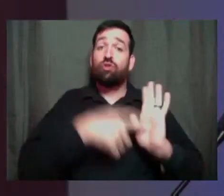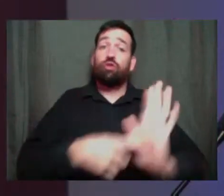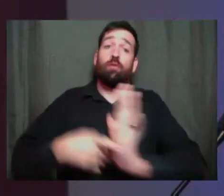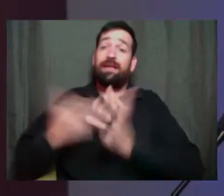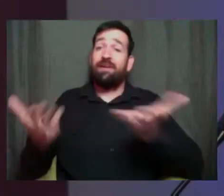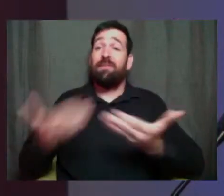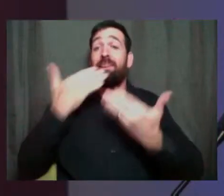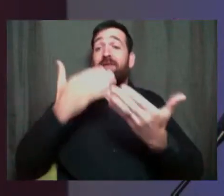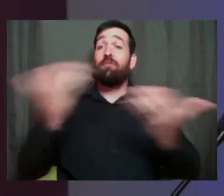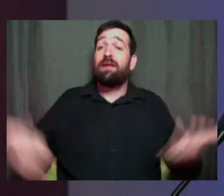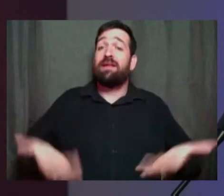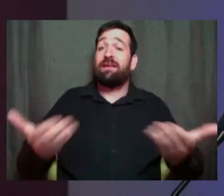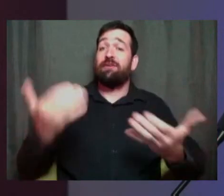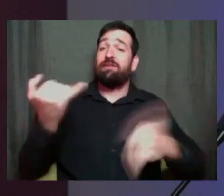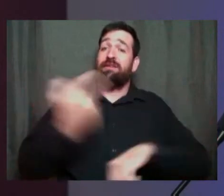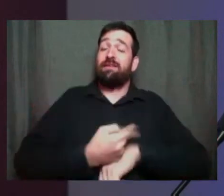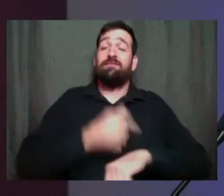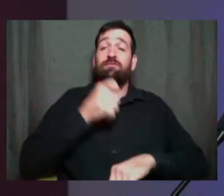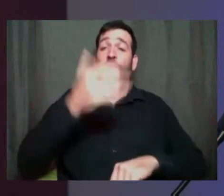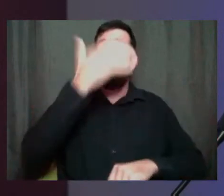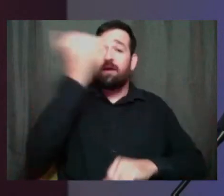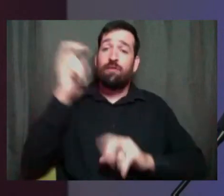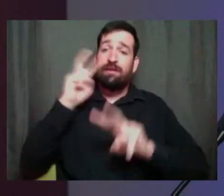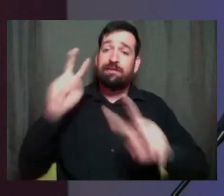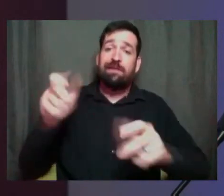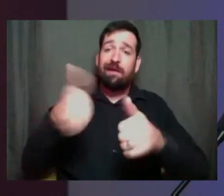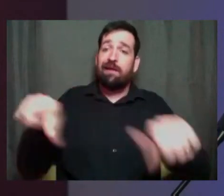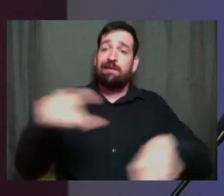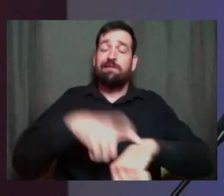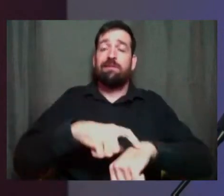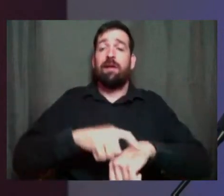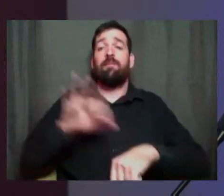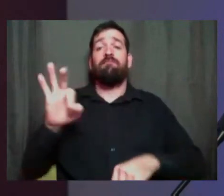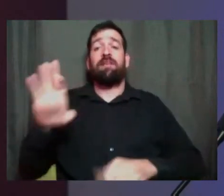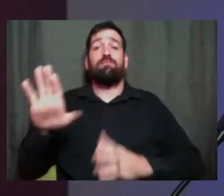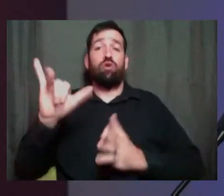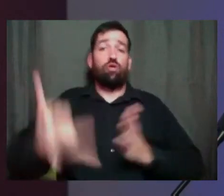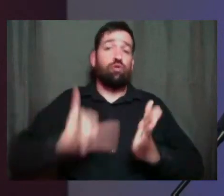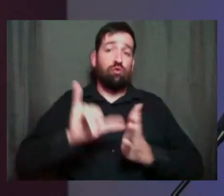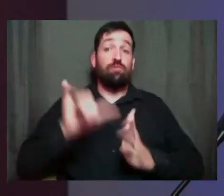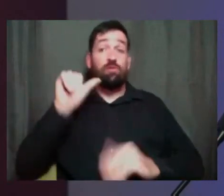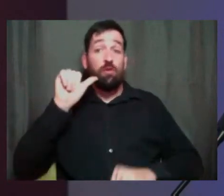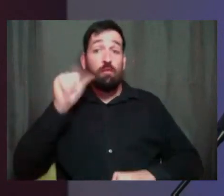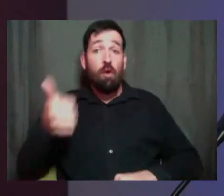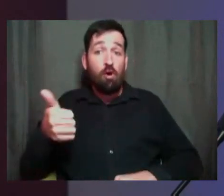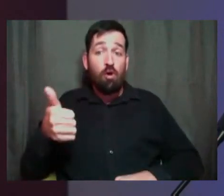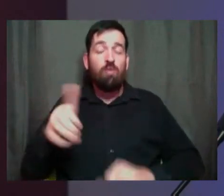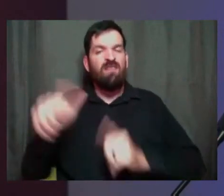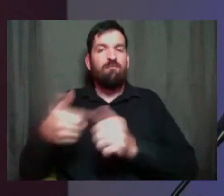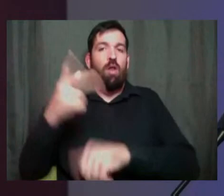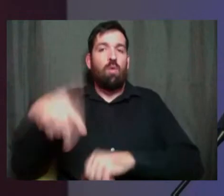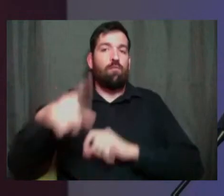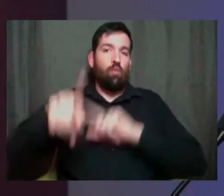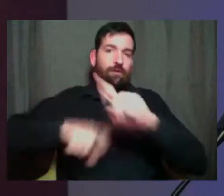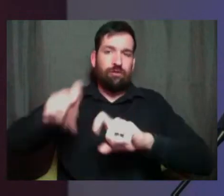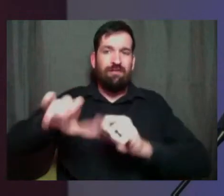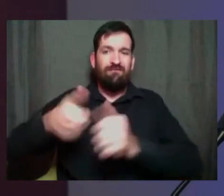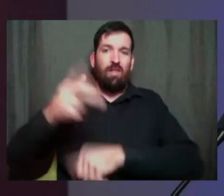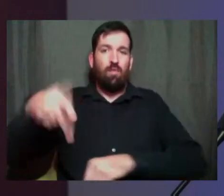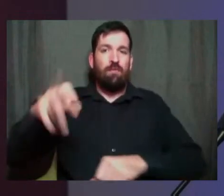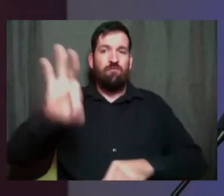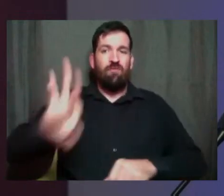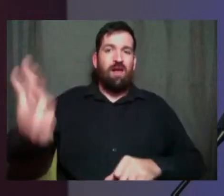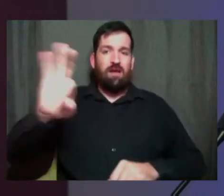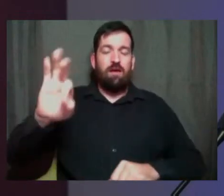being with us today. Don't forget you can catch our show anytime on Facebook and YouTube. And tomorrow we're going to get to those follow-up questions. It's Follow-Up Friday. We're going to talk about the